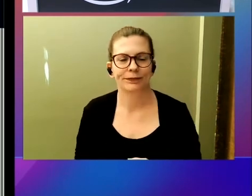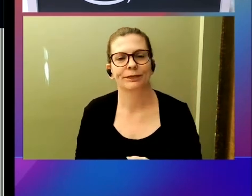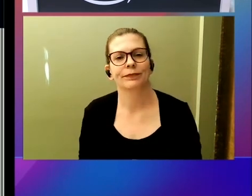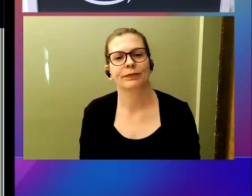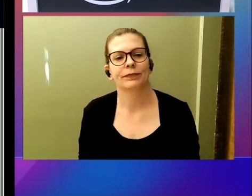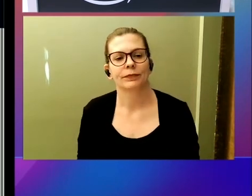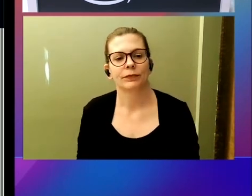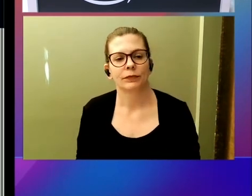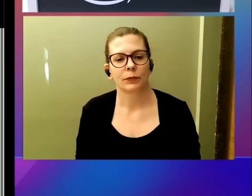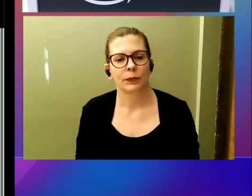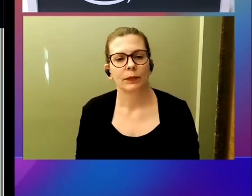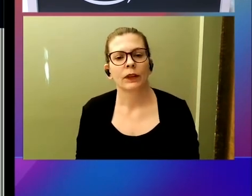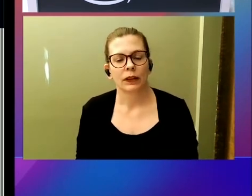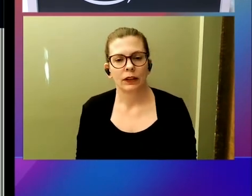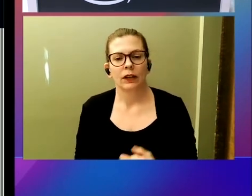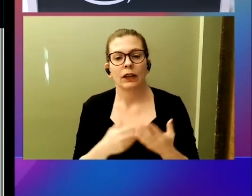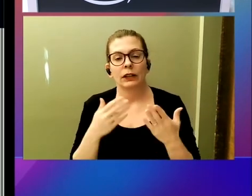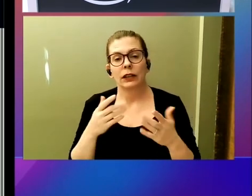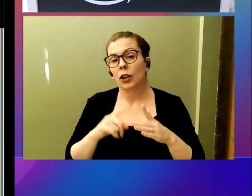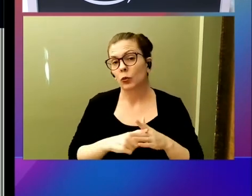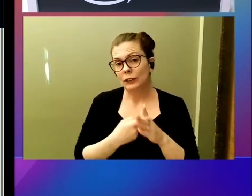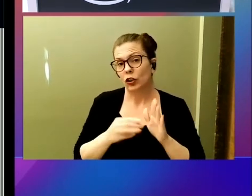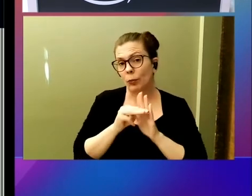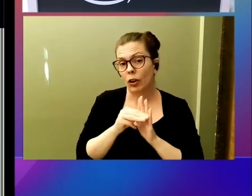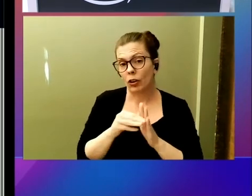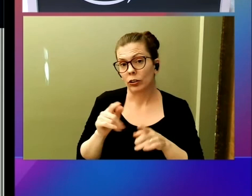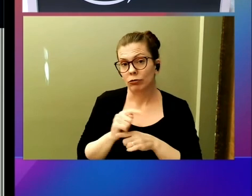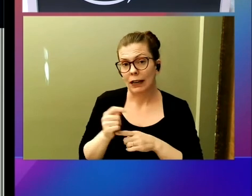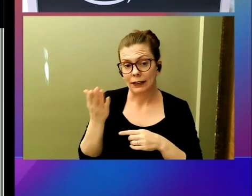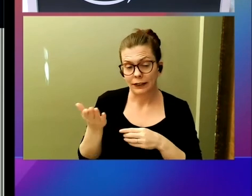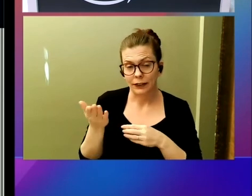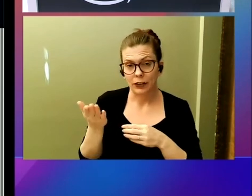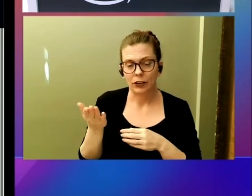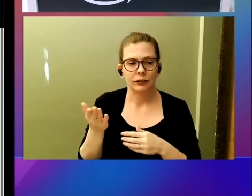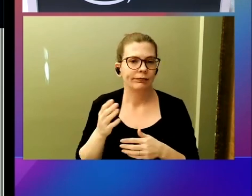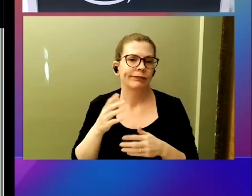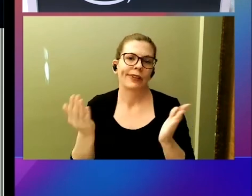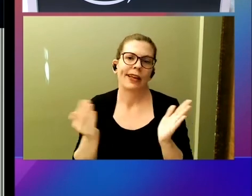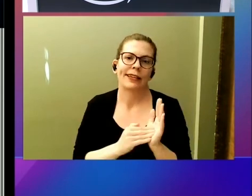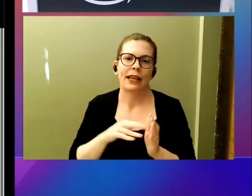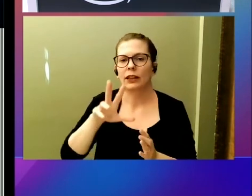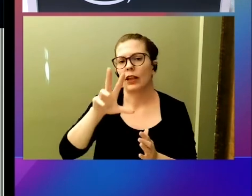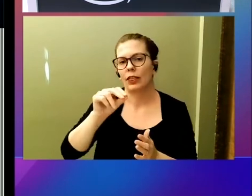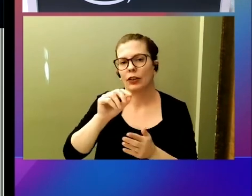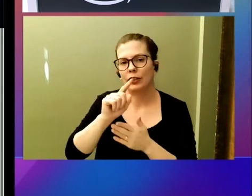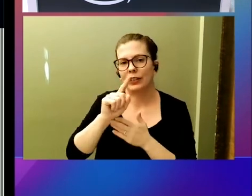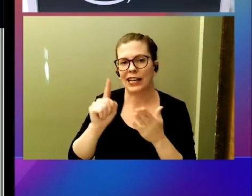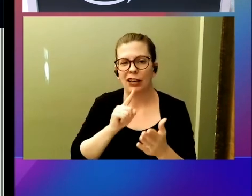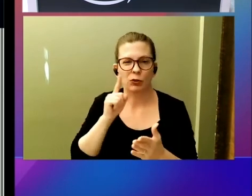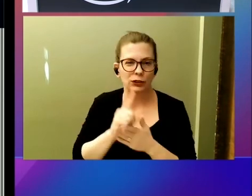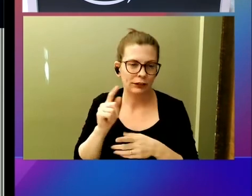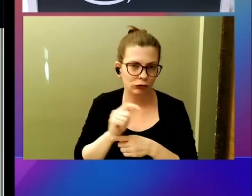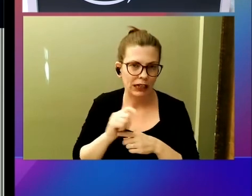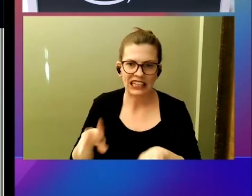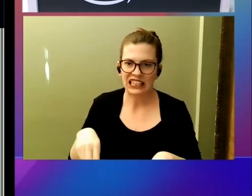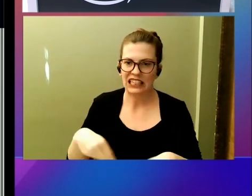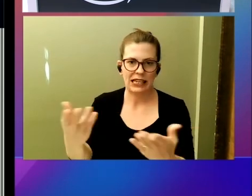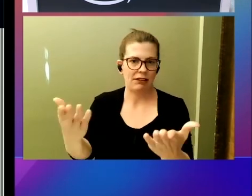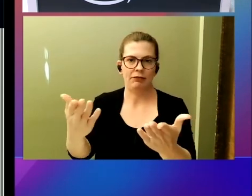So duration of model training here, again, 30 hours of model training given to them. They can use it